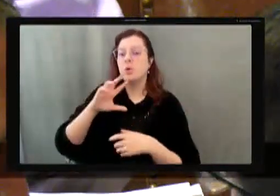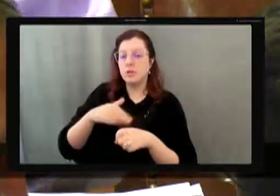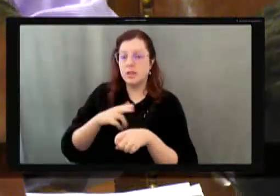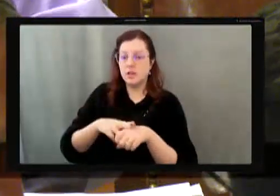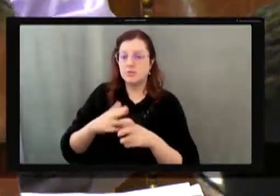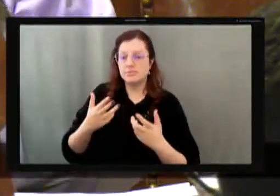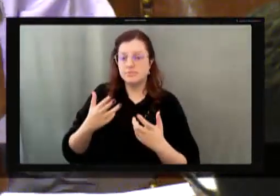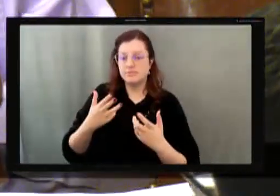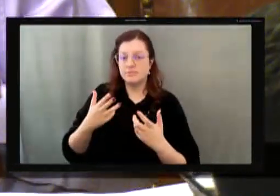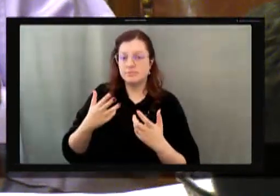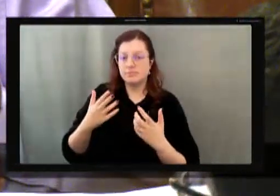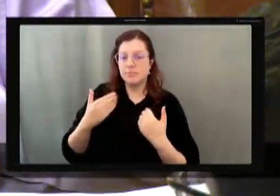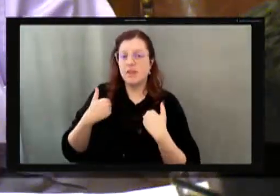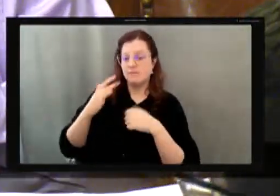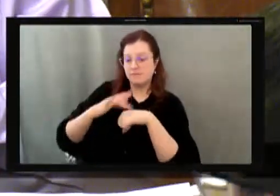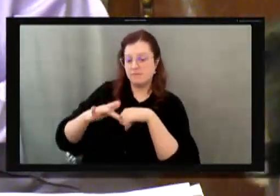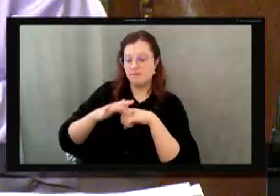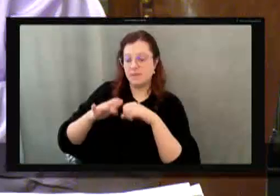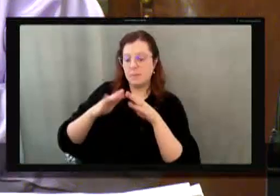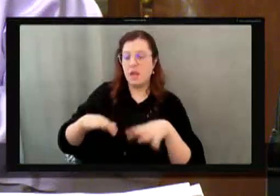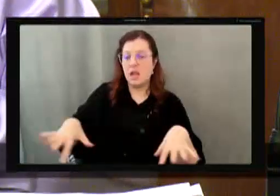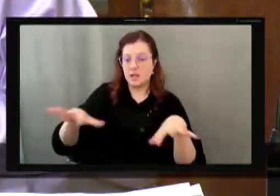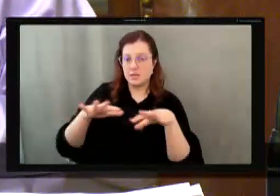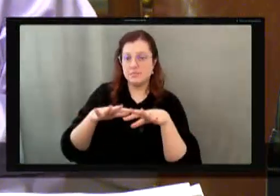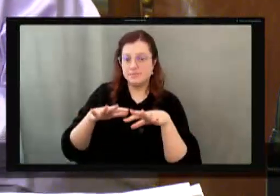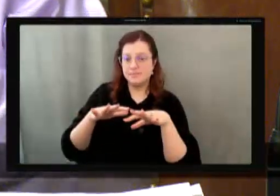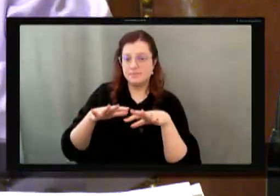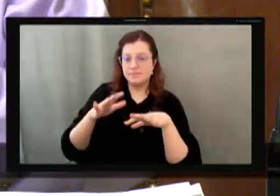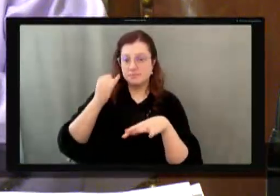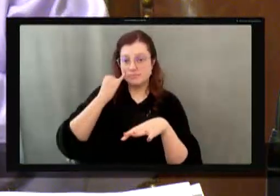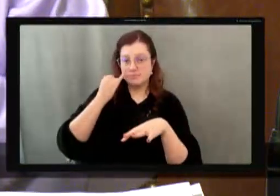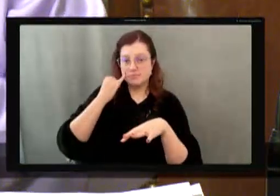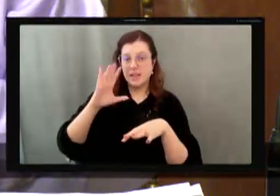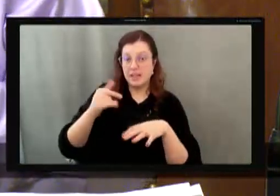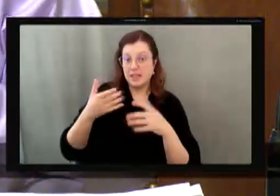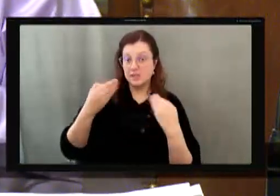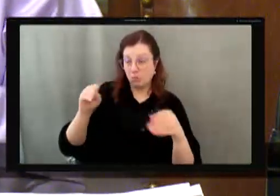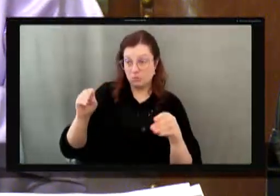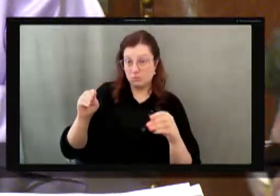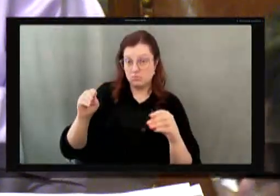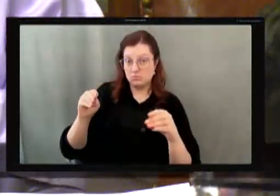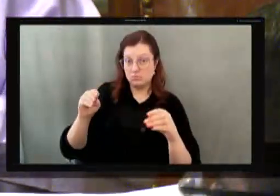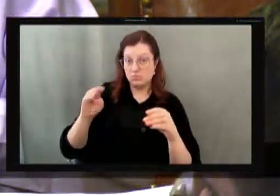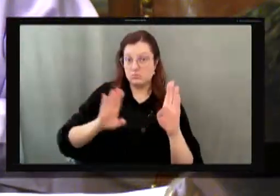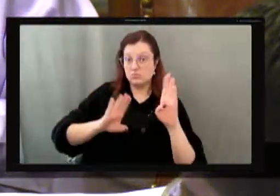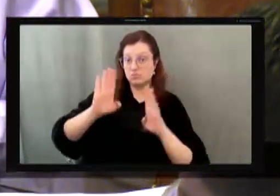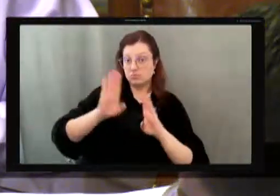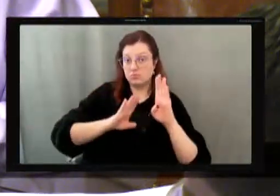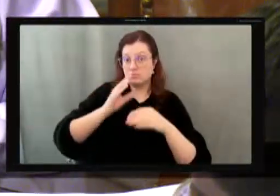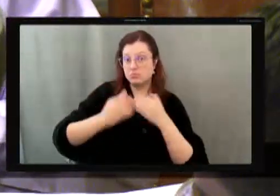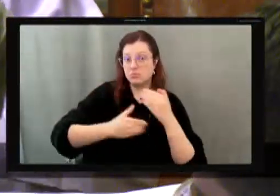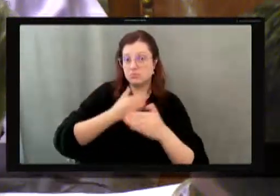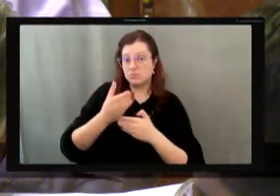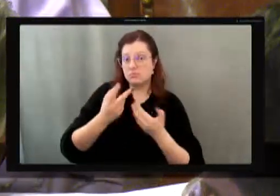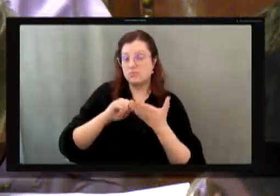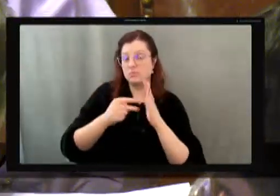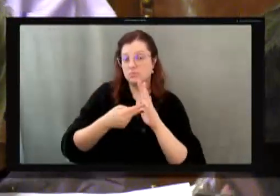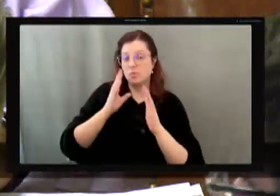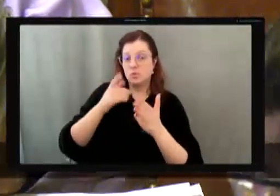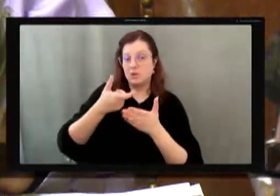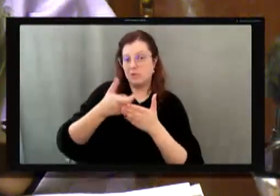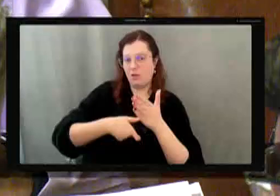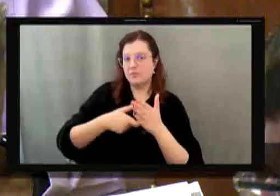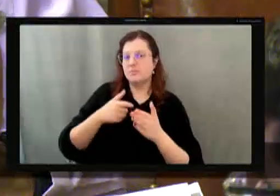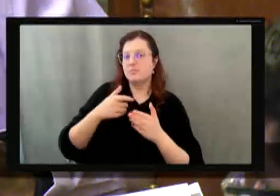vacant land, and when if that vacant land is sold in the auction process, we're charging market value for that. Right.